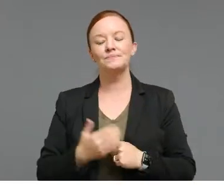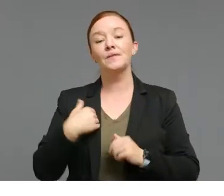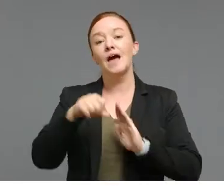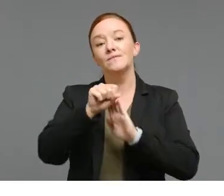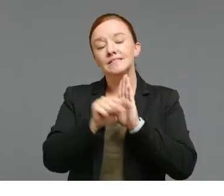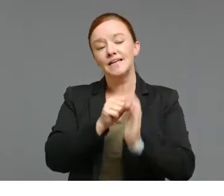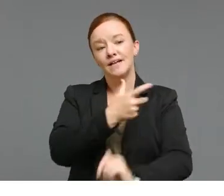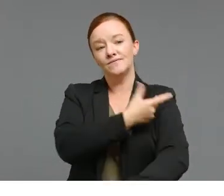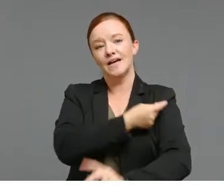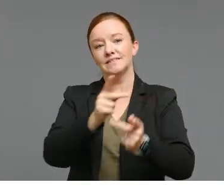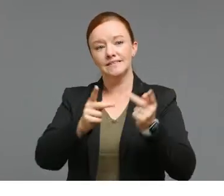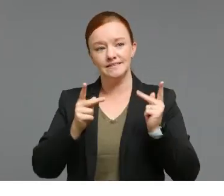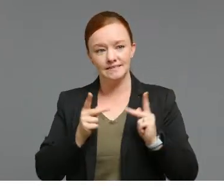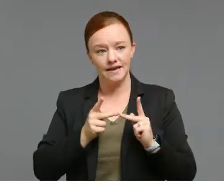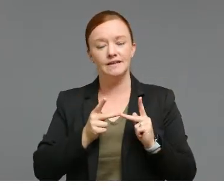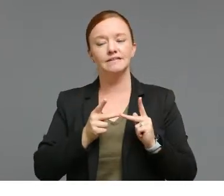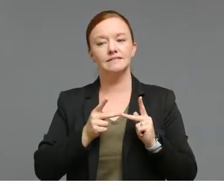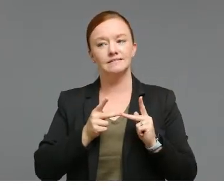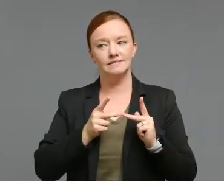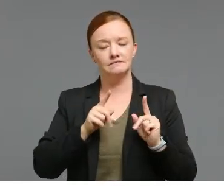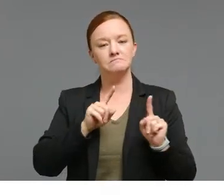which